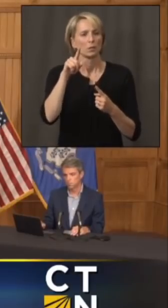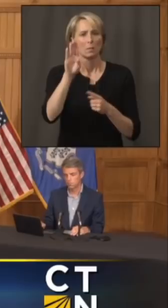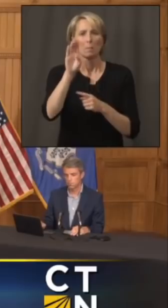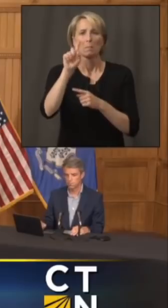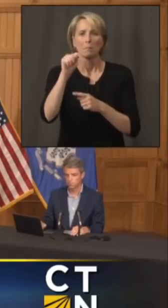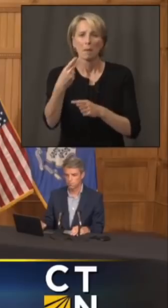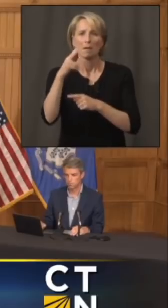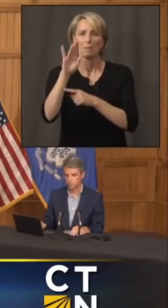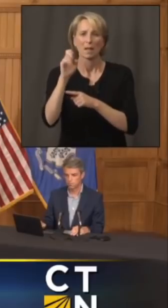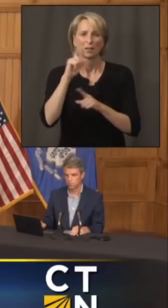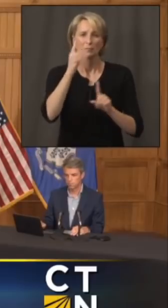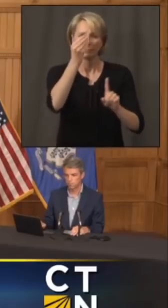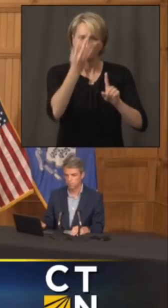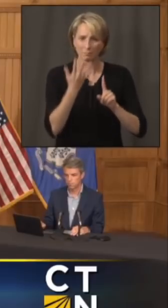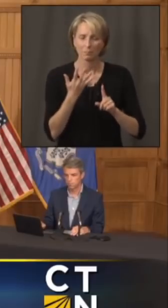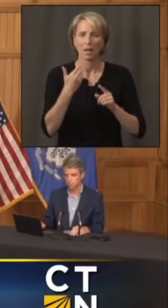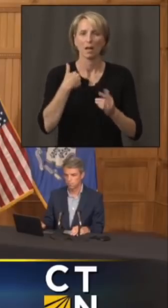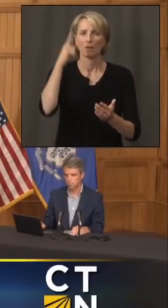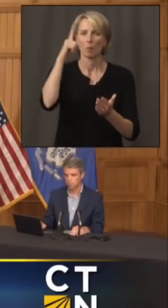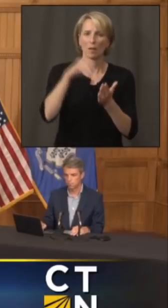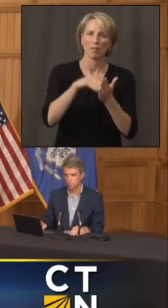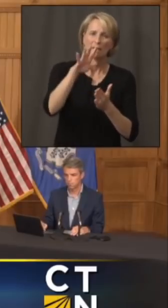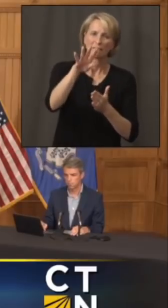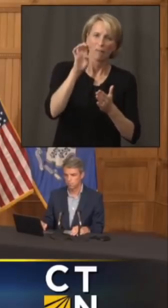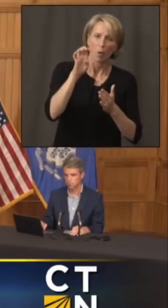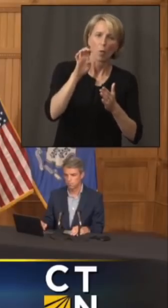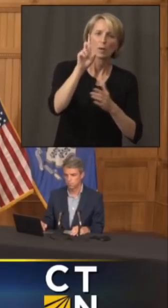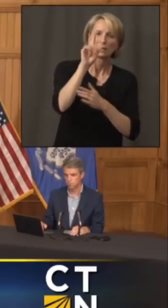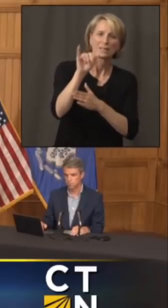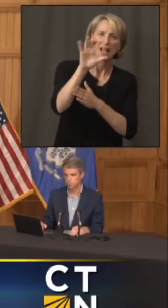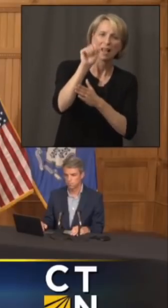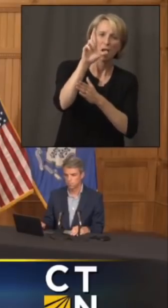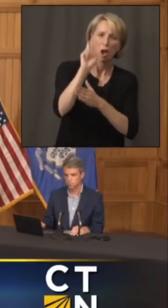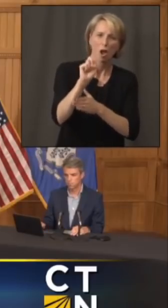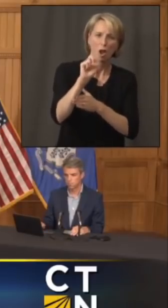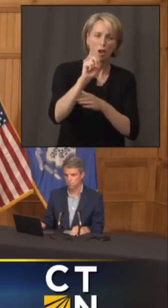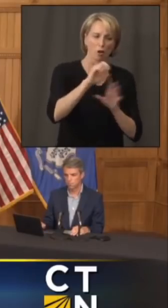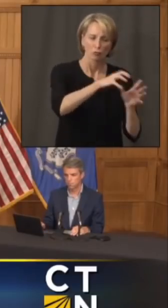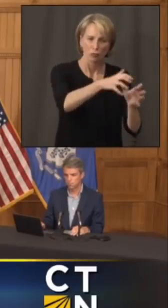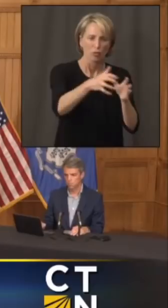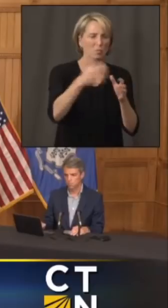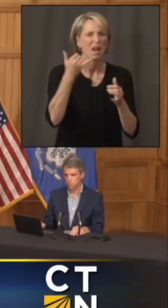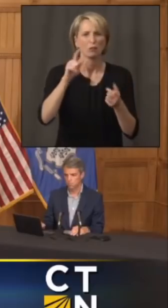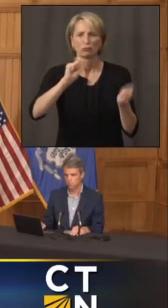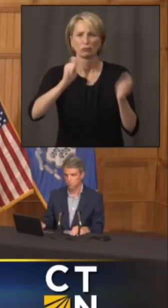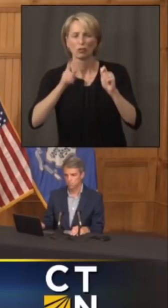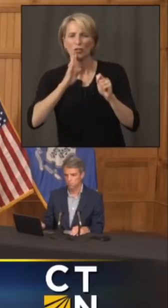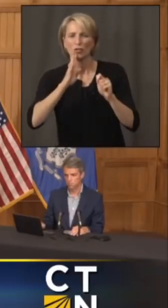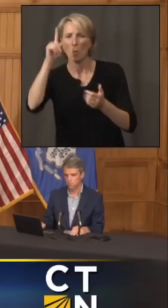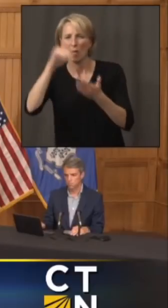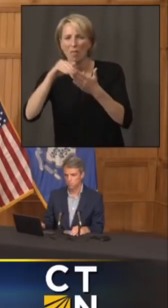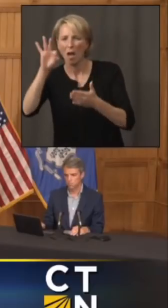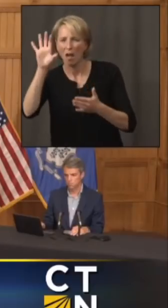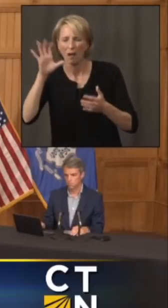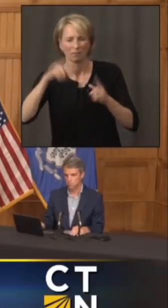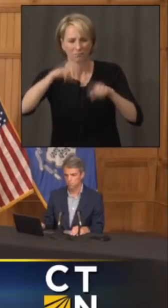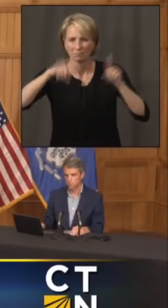care facilities. Then we were told there's 1,500 to 1,900. Exactly how many